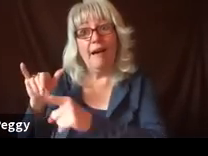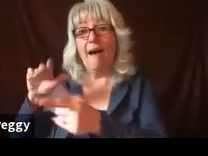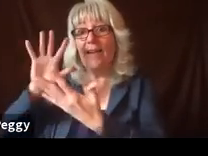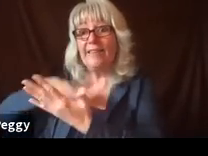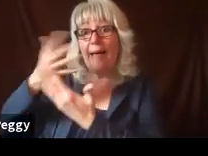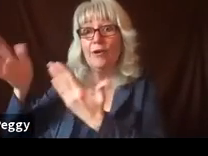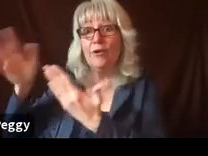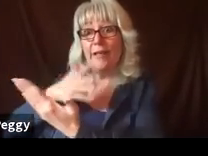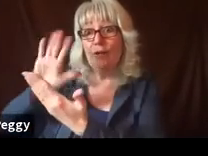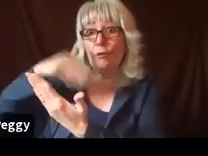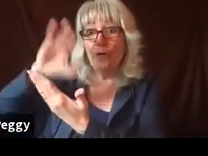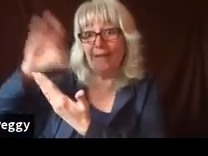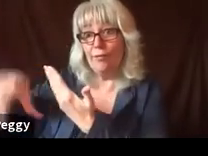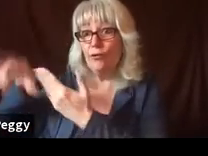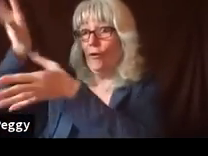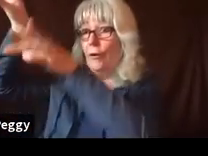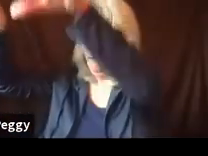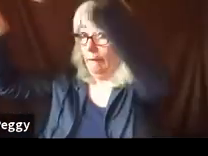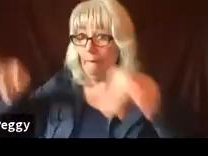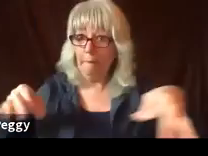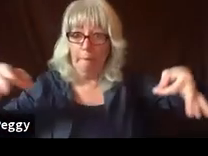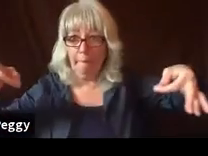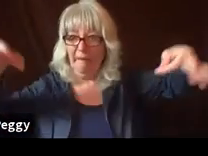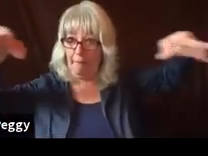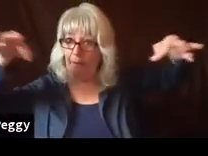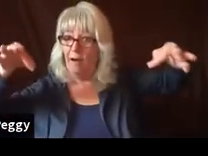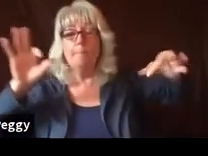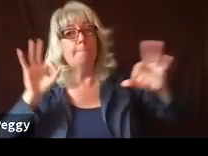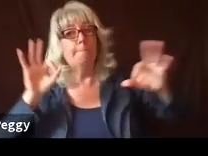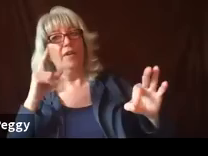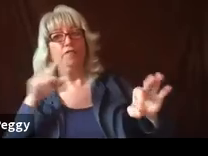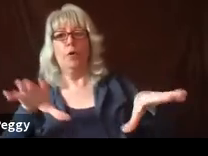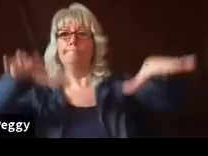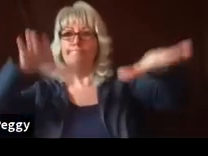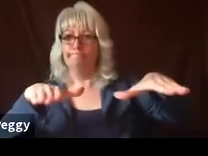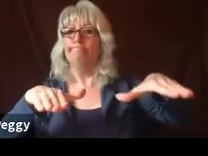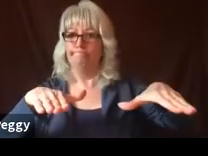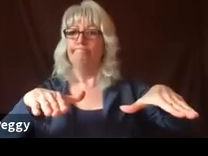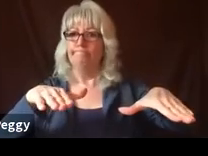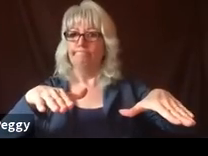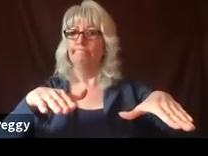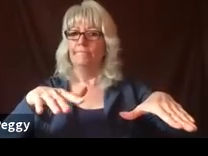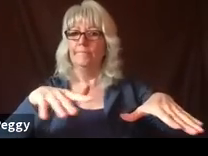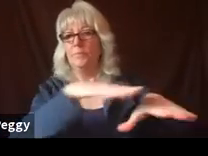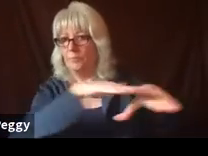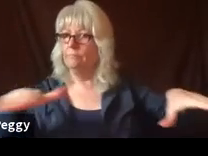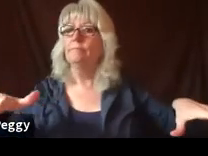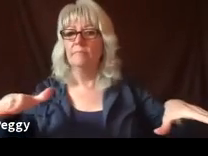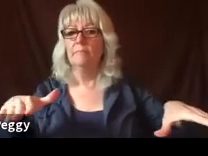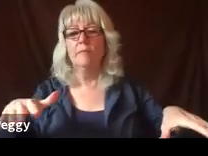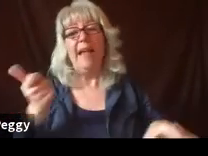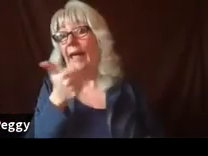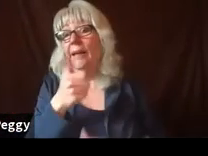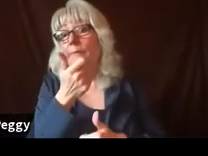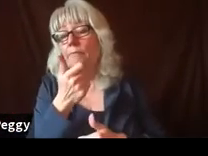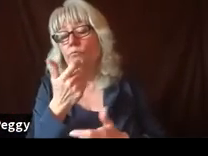page. I'm using the July calendar page as a placemat to put a nice, you can use any big